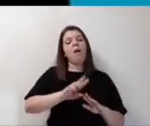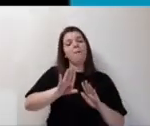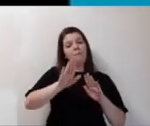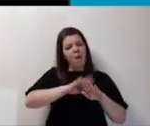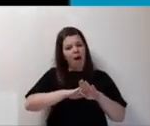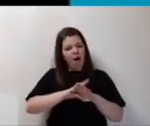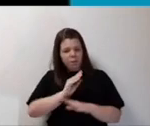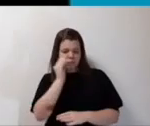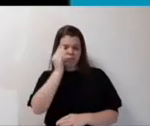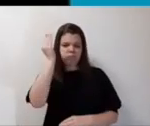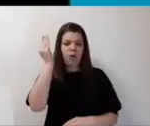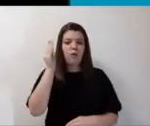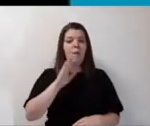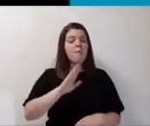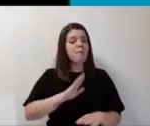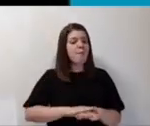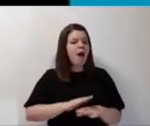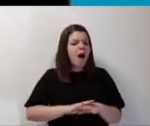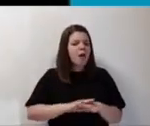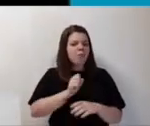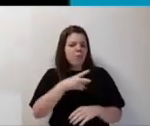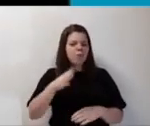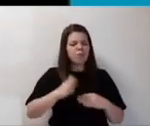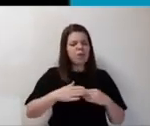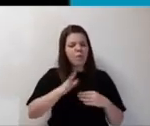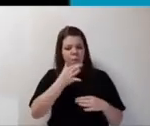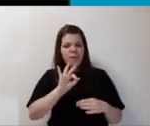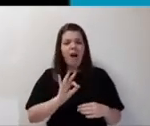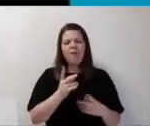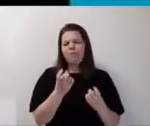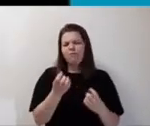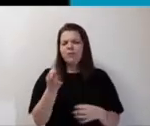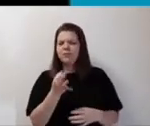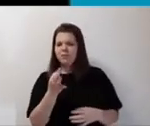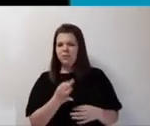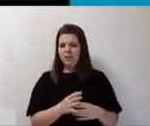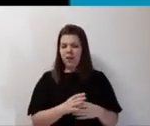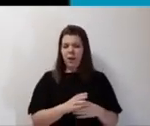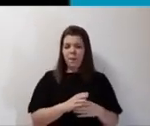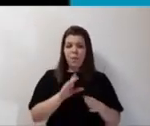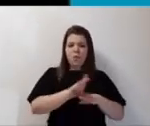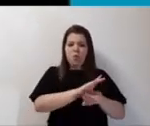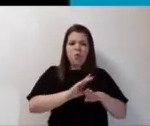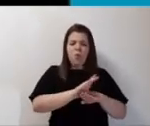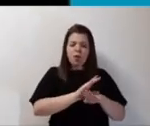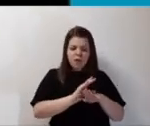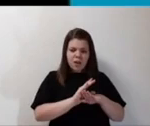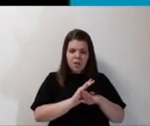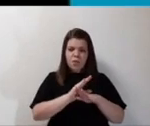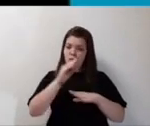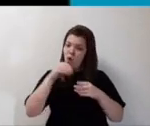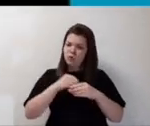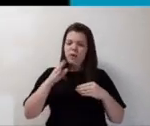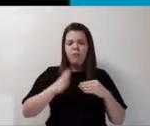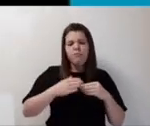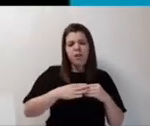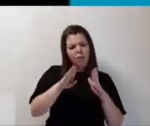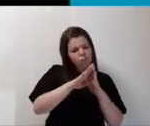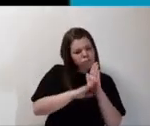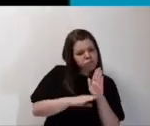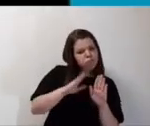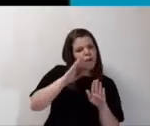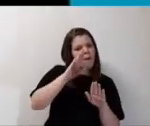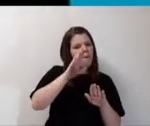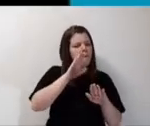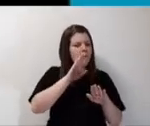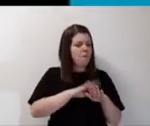create such MVP, it's necessary to obtain from the curriculum the minimums that it stipulates and to